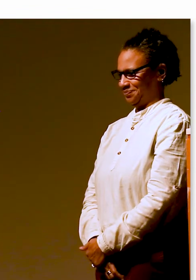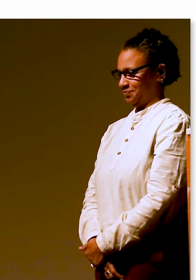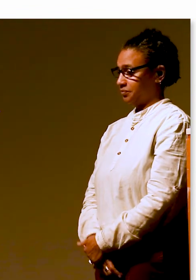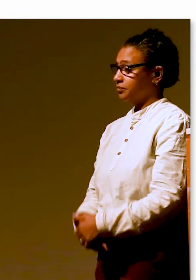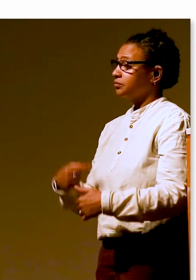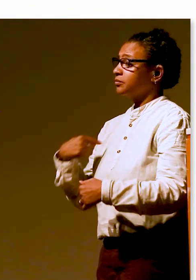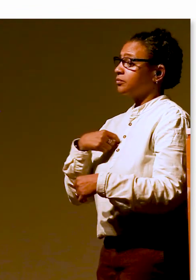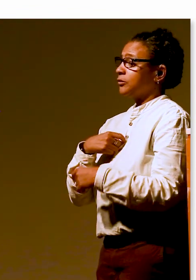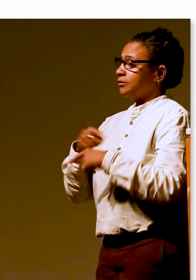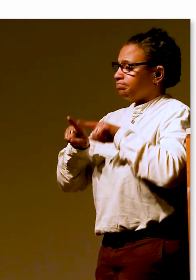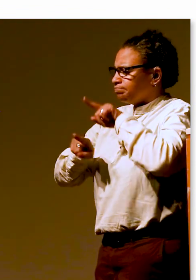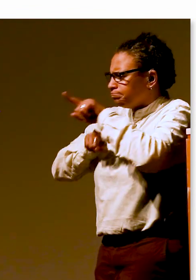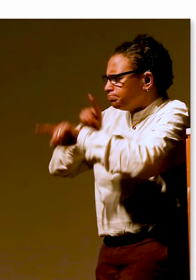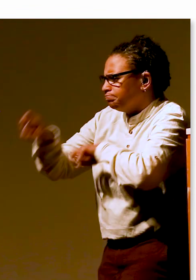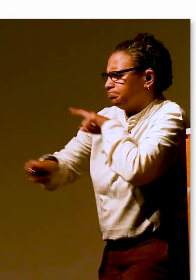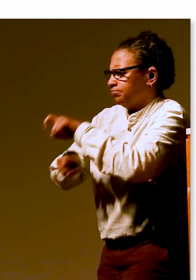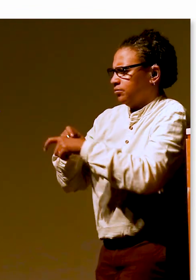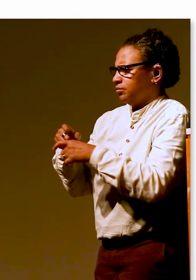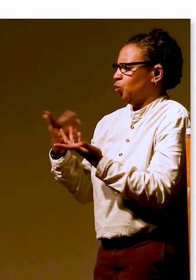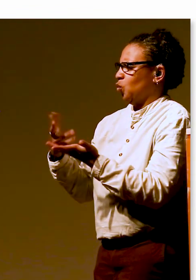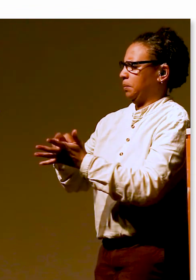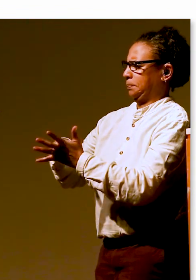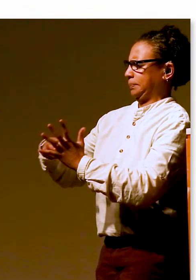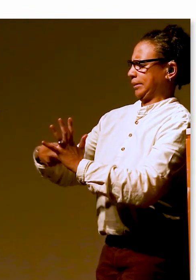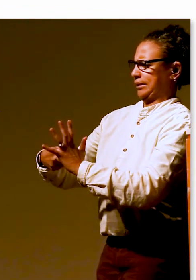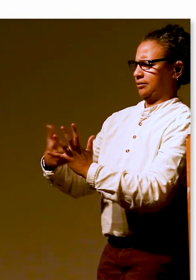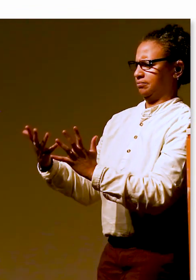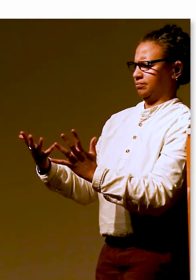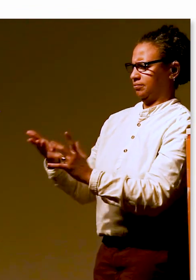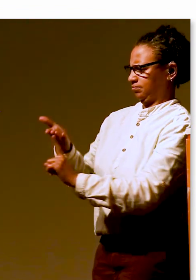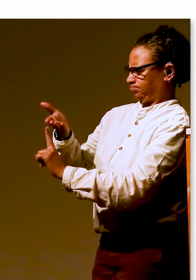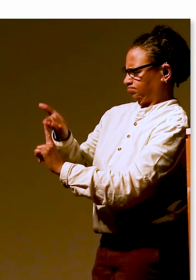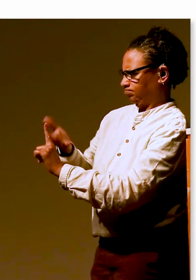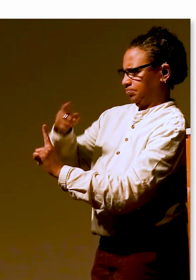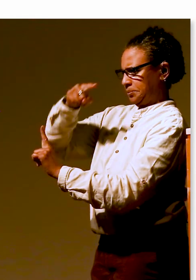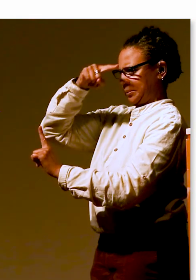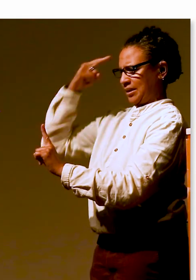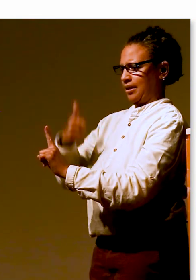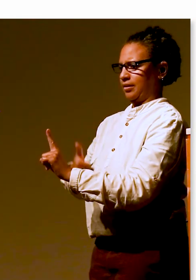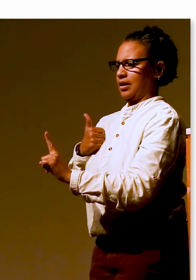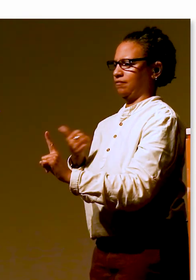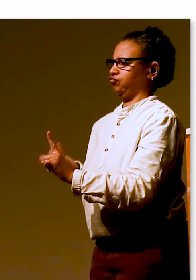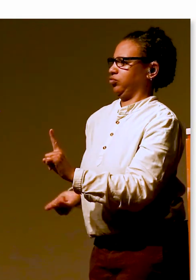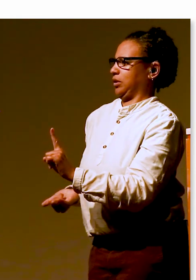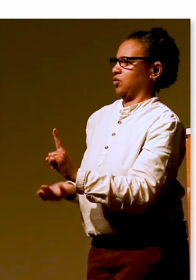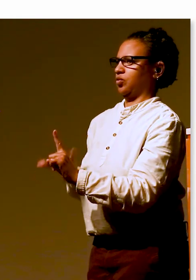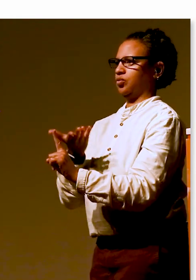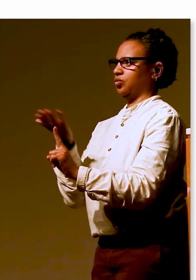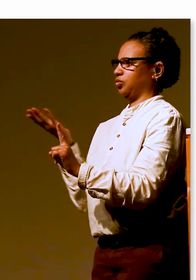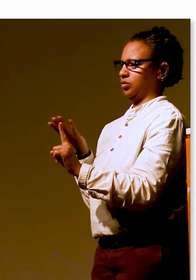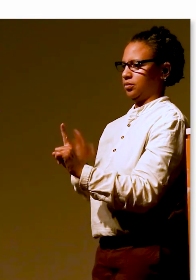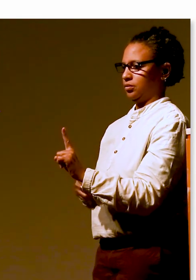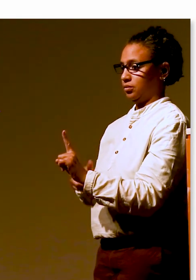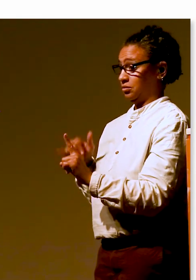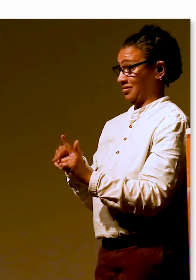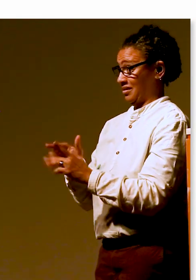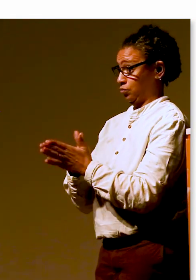Toni Morrison's Black Book of the 1970s. And in the book, we have a mixture of recipes, interviews,